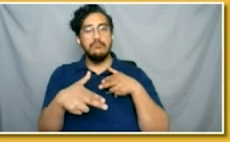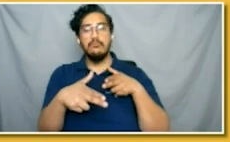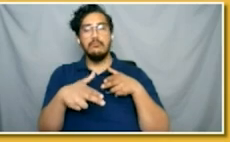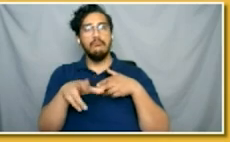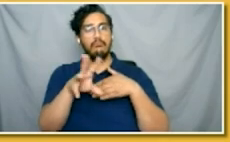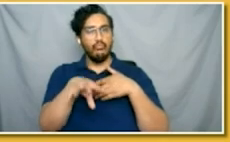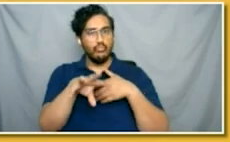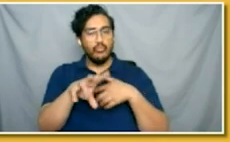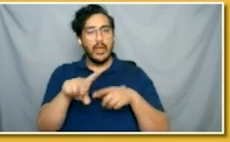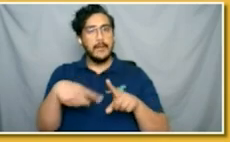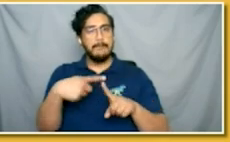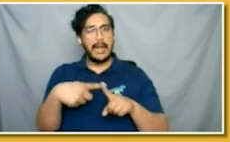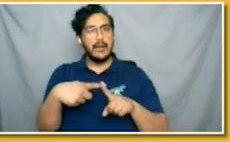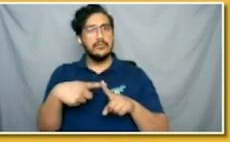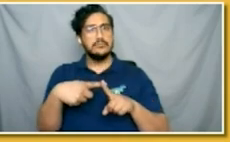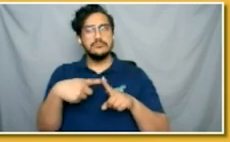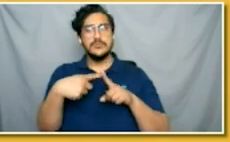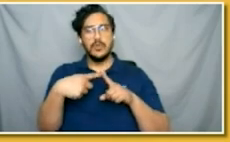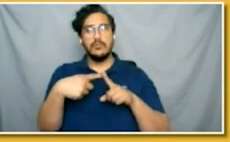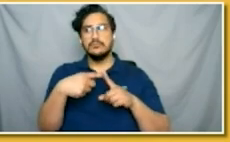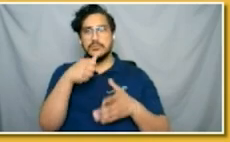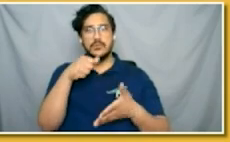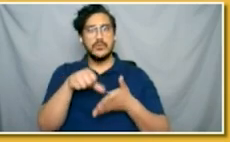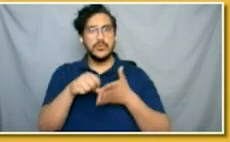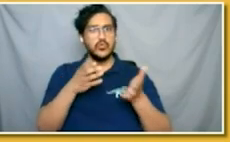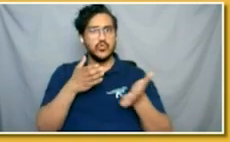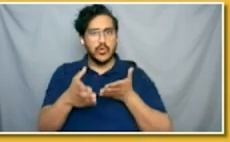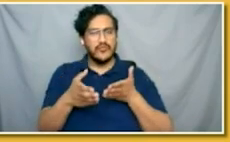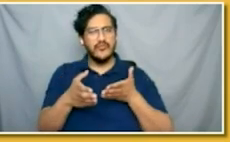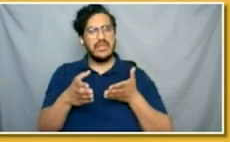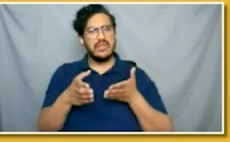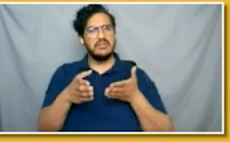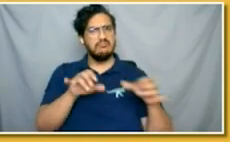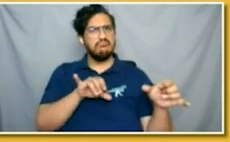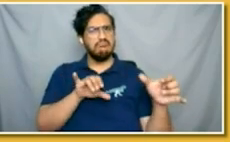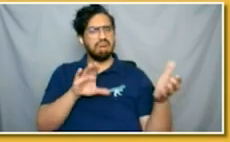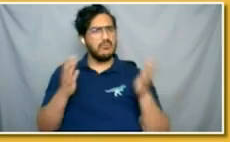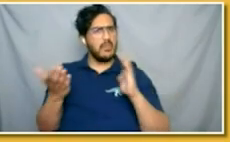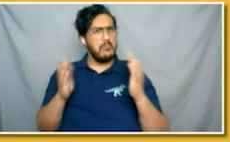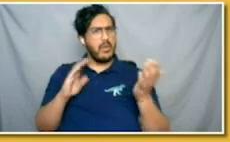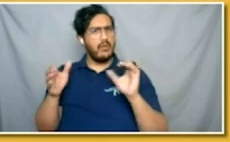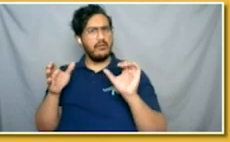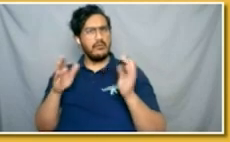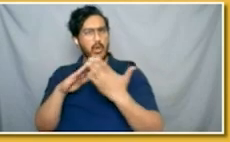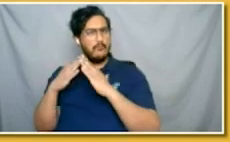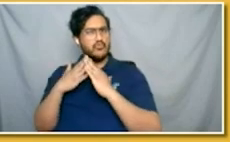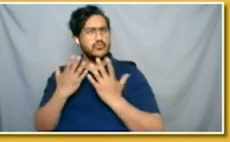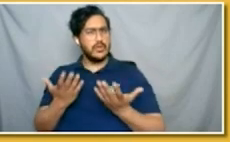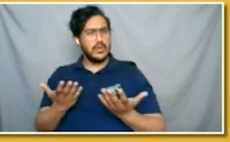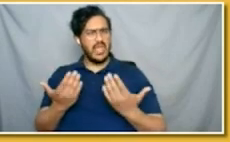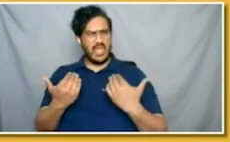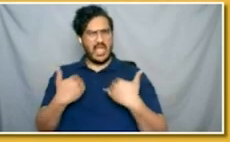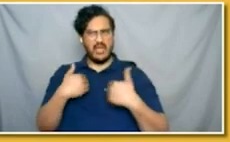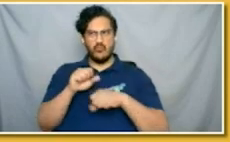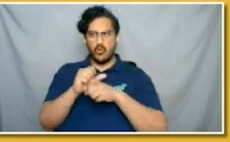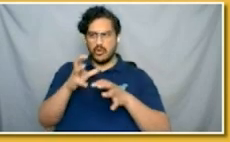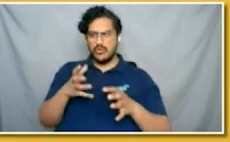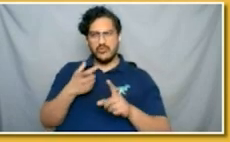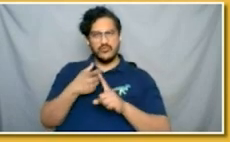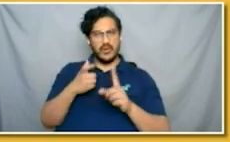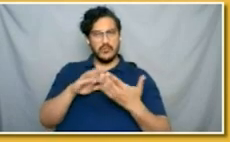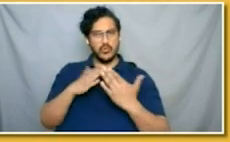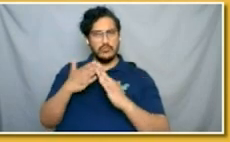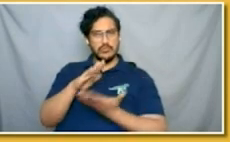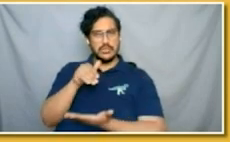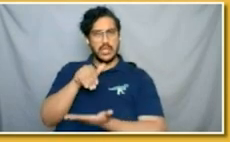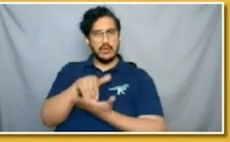and here it's bringing it back again to this theme of having worker-centered, community-centered solution, which is, again, like